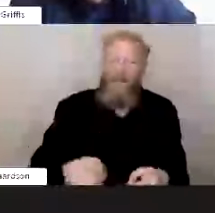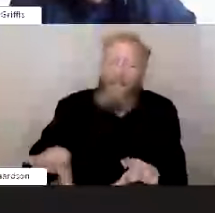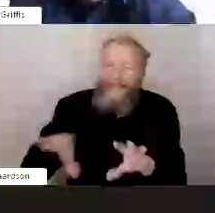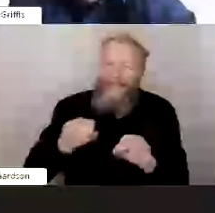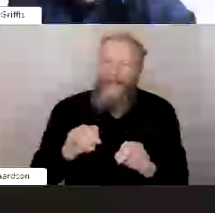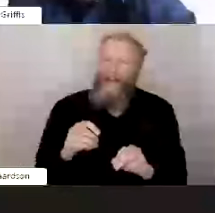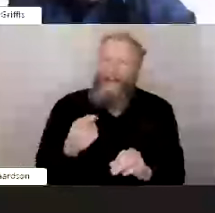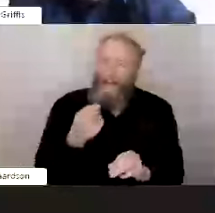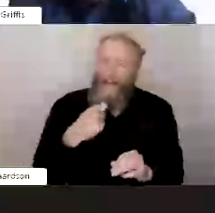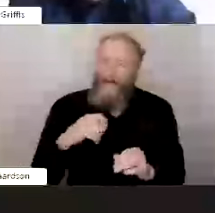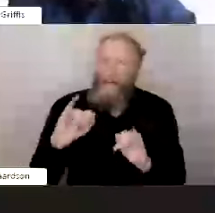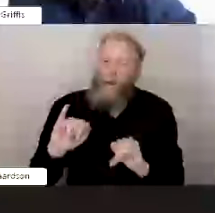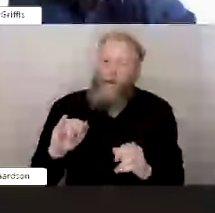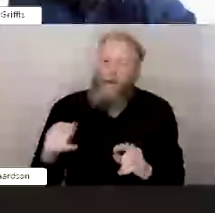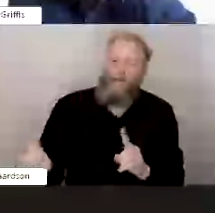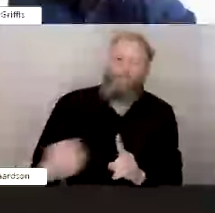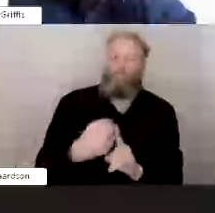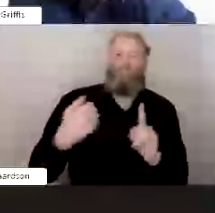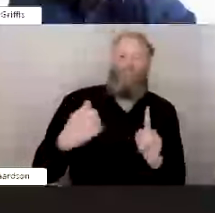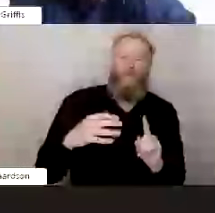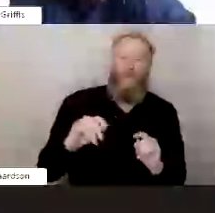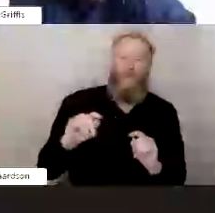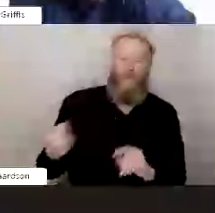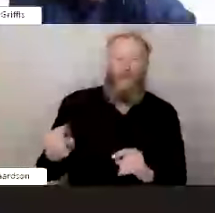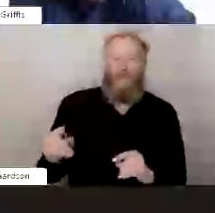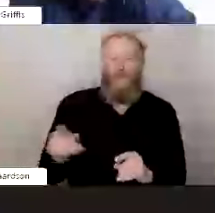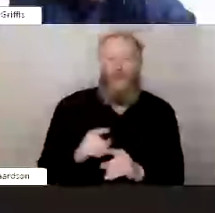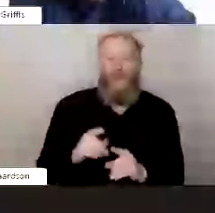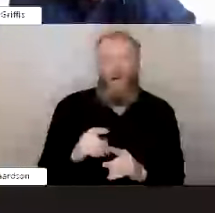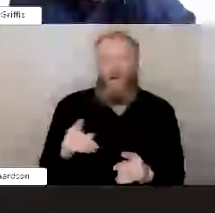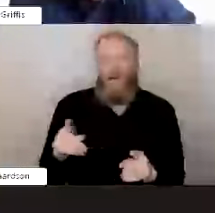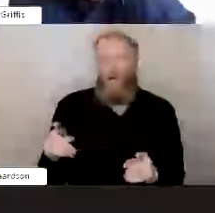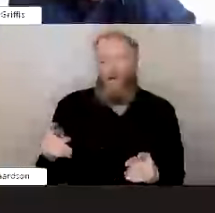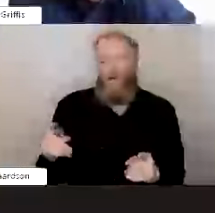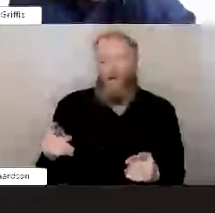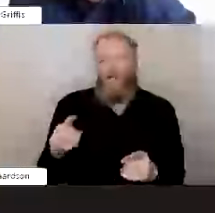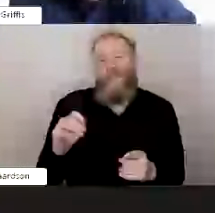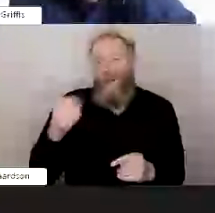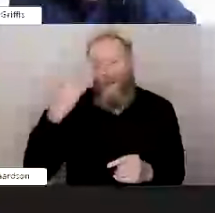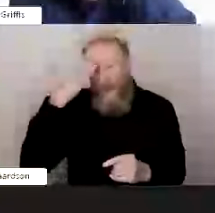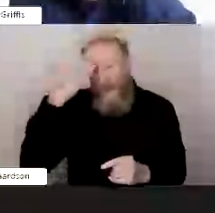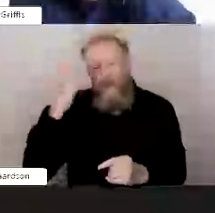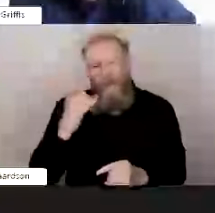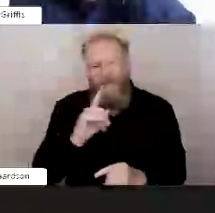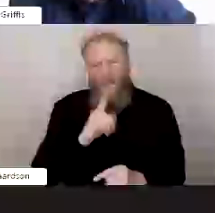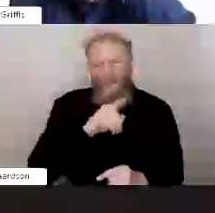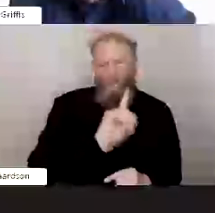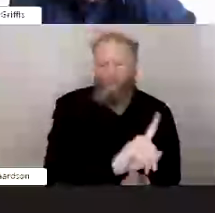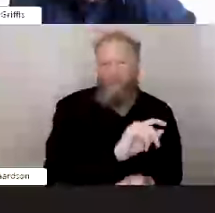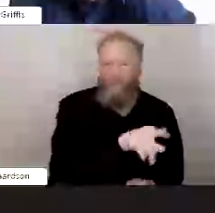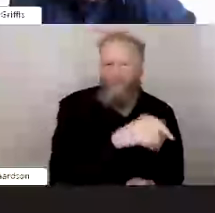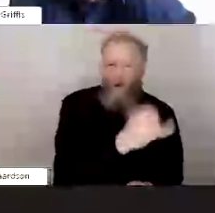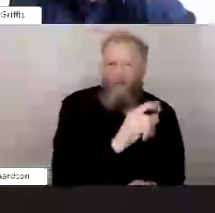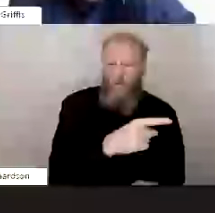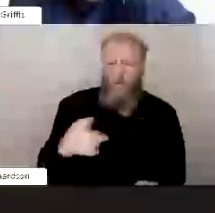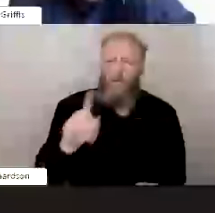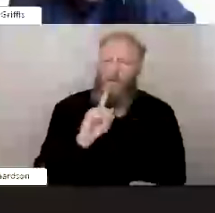Some elders might set you really straight as well. So being humble enough to accept that